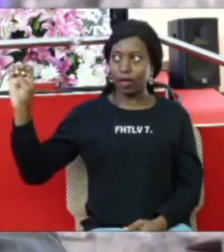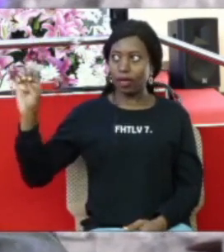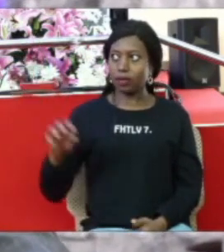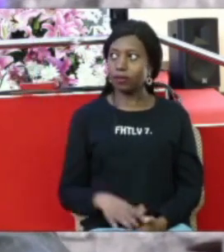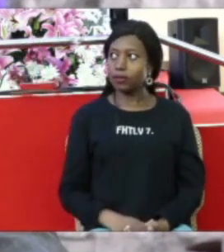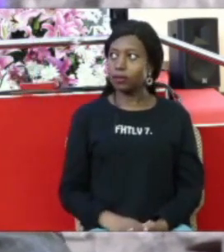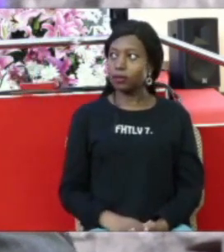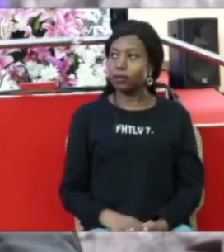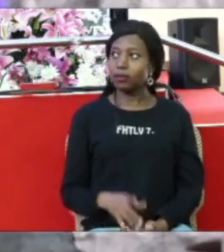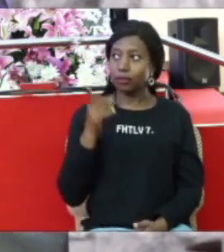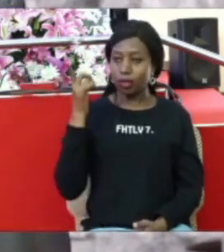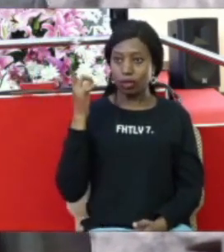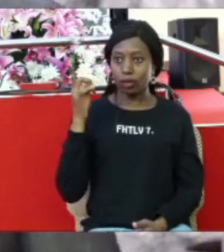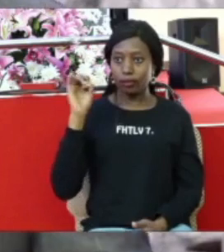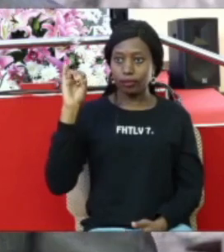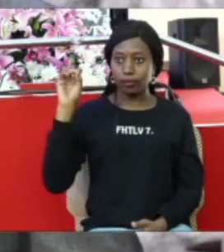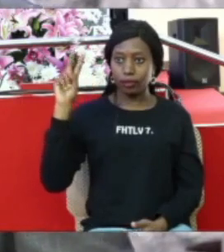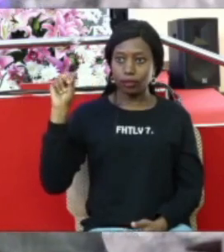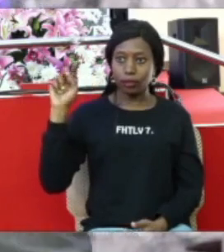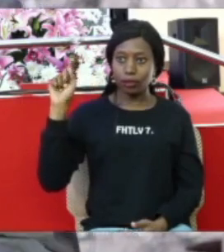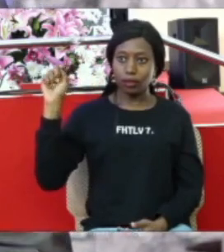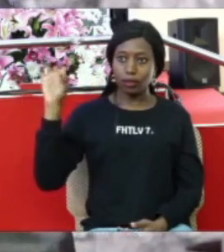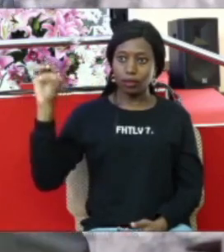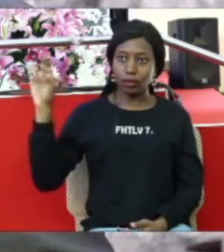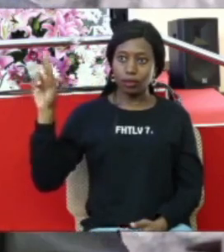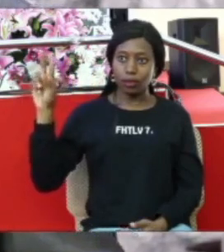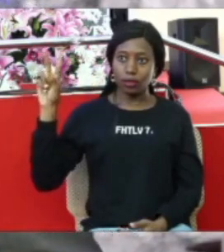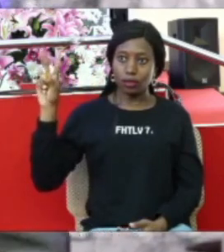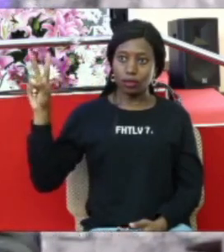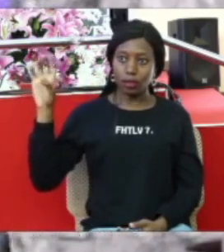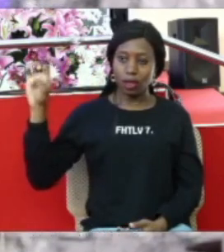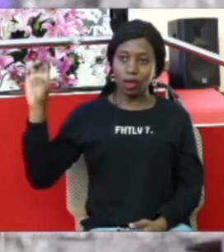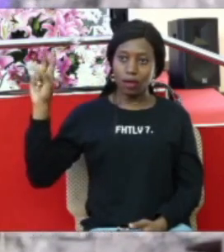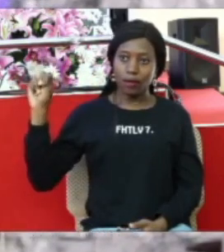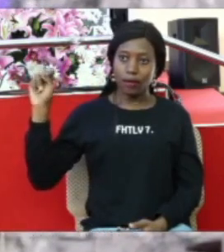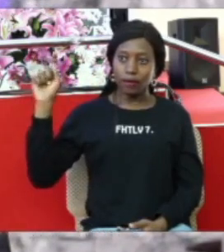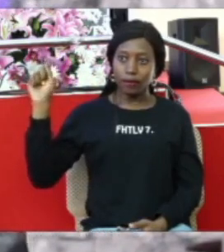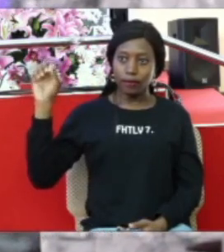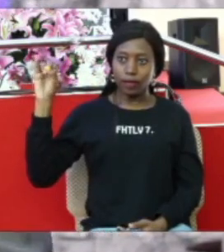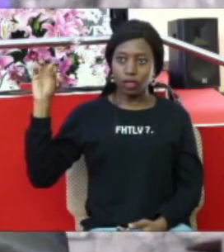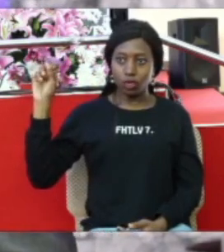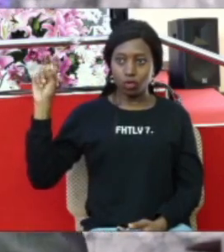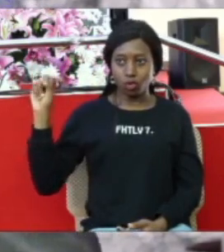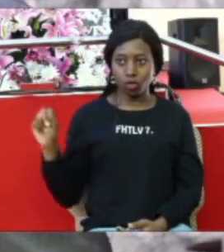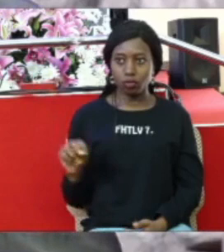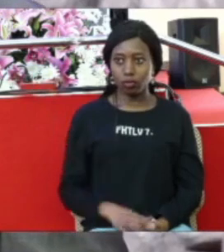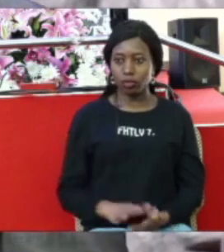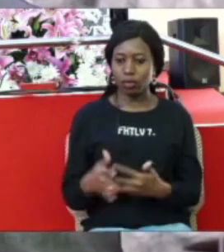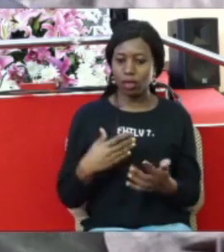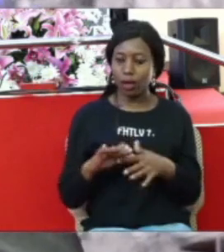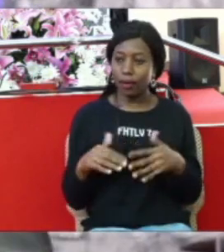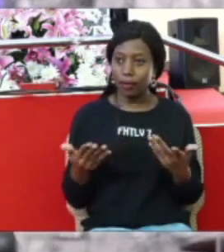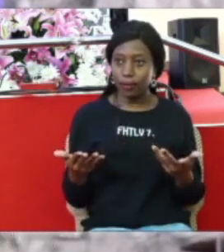we said if God is going to do it, then we have to step out. We have to step out. And as we step out, what we